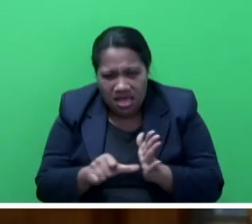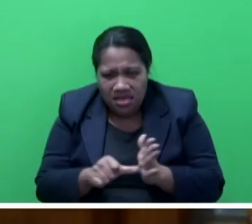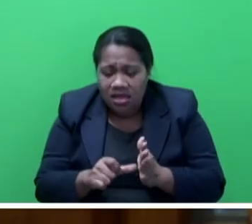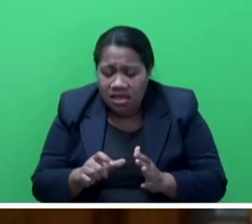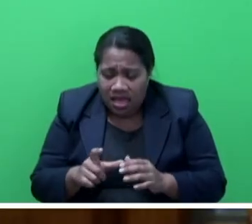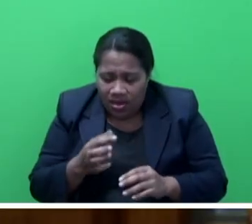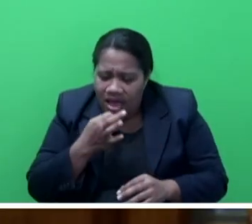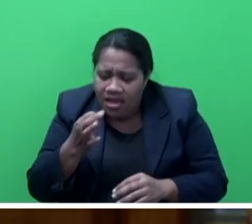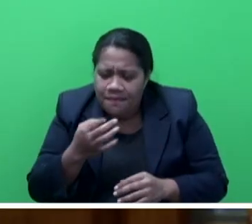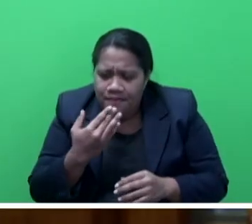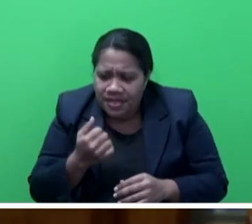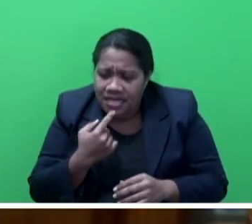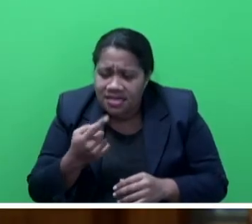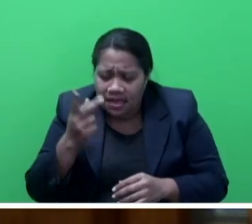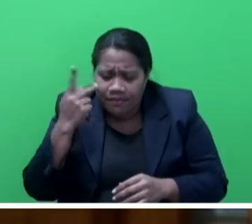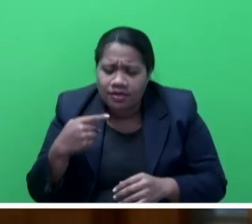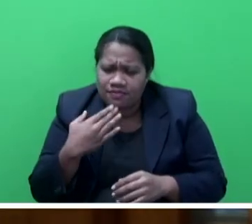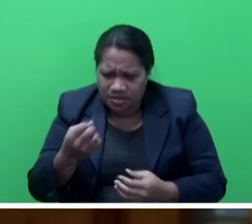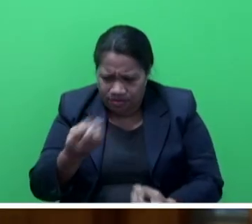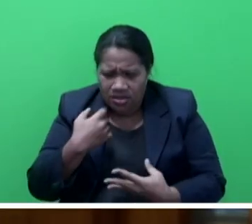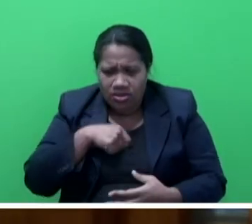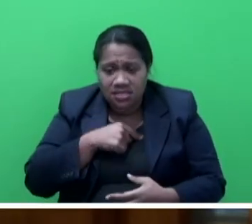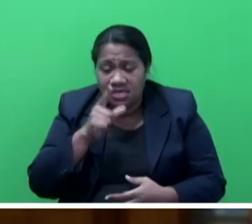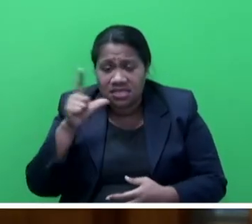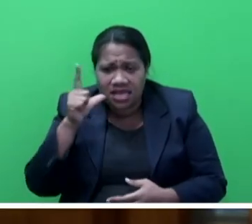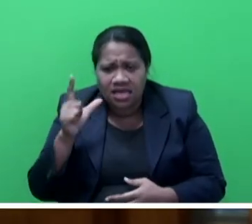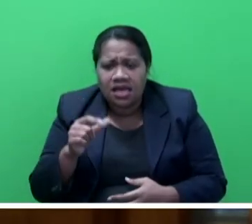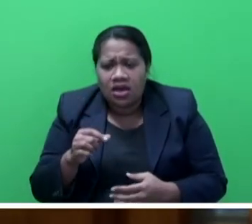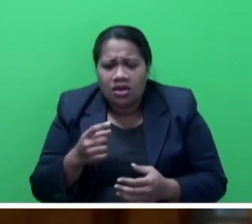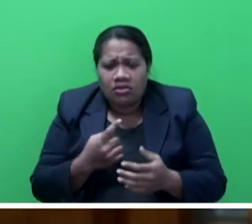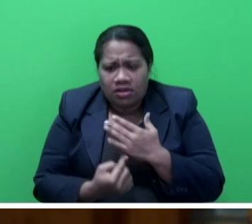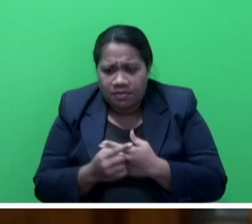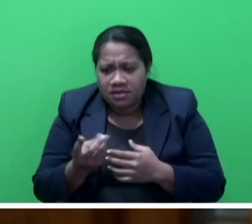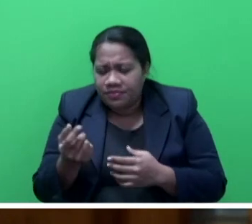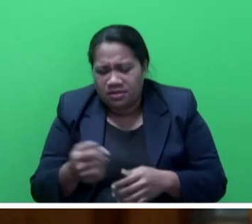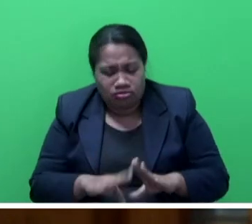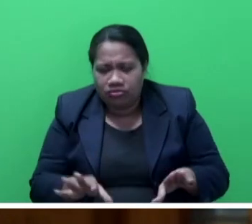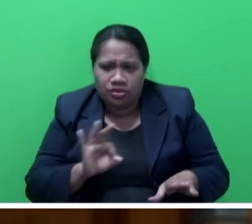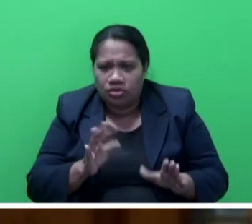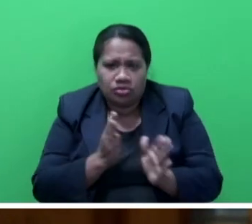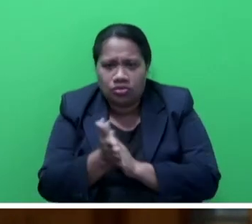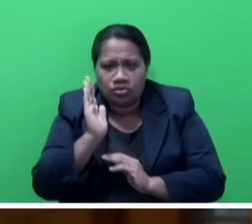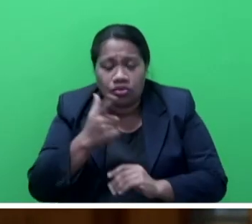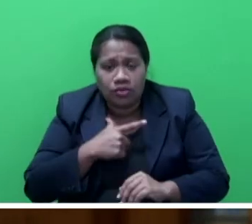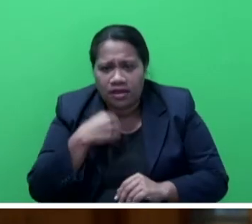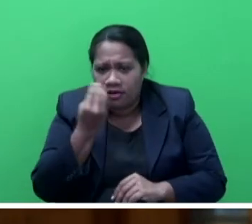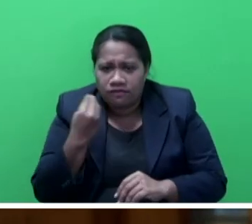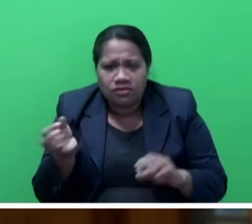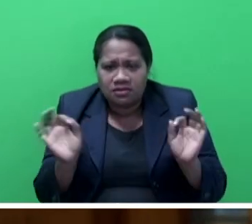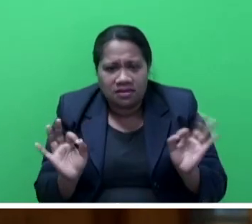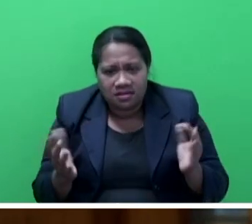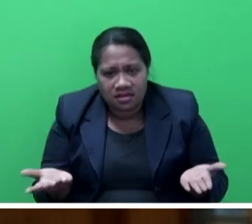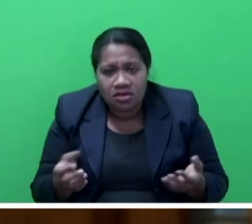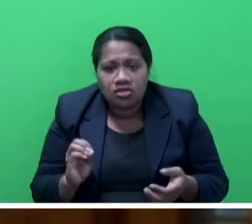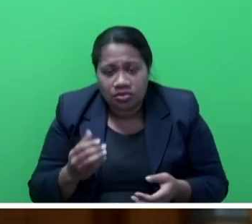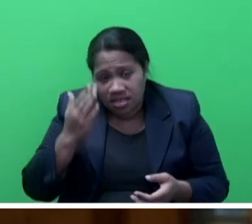I was asked a question. Some parents have said children will not go to school because there's no food. I've made arrangements. The heads of schools have been advised to